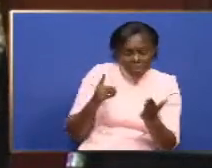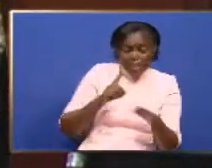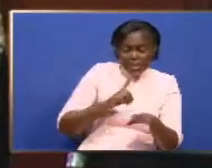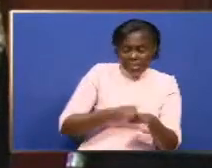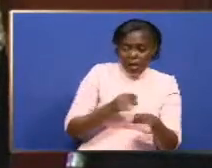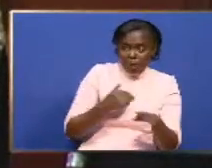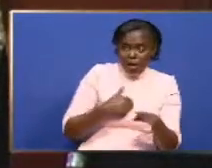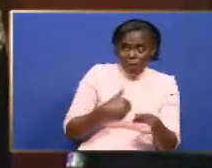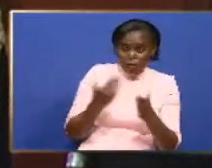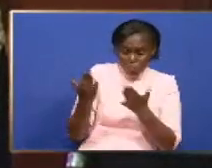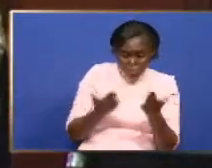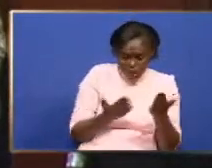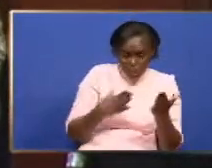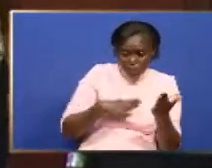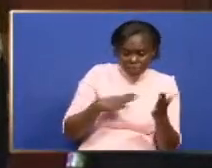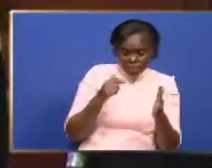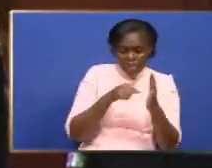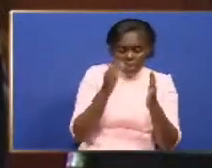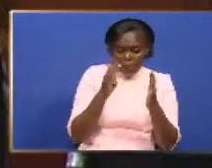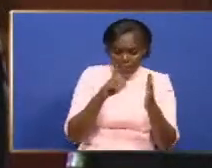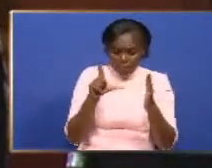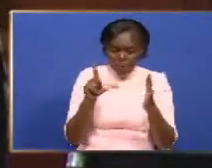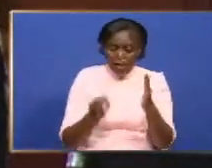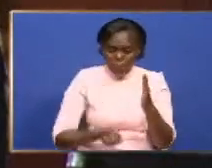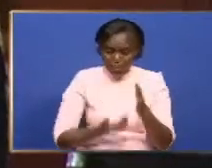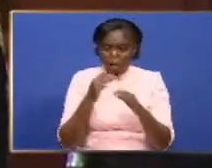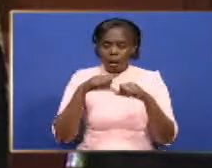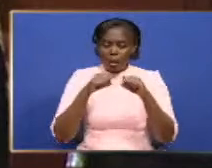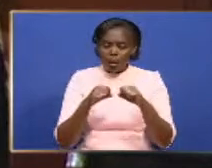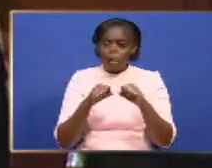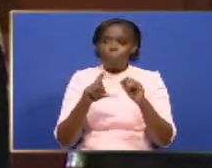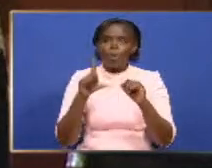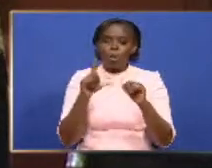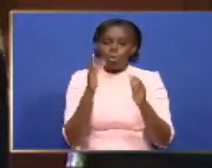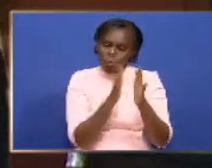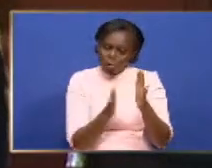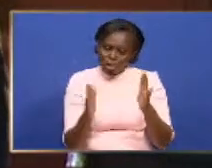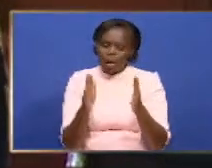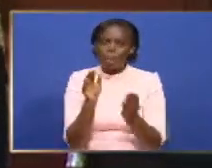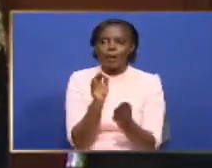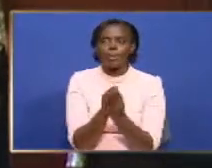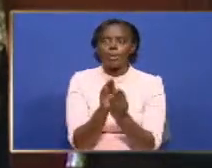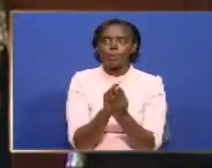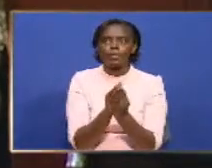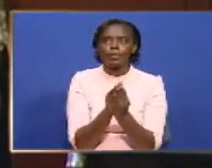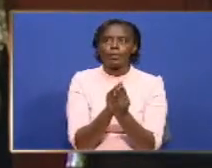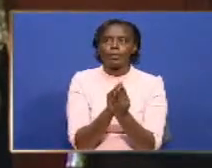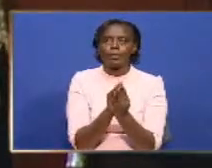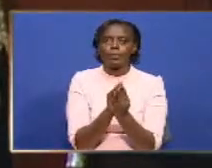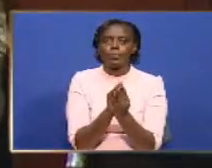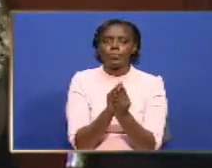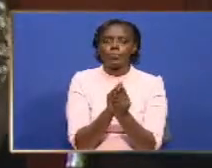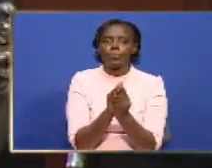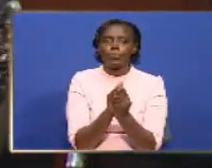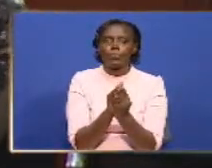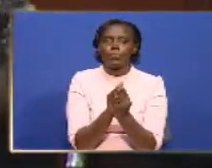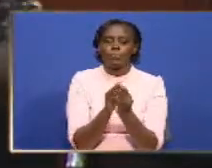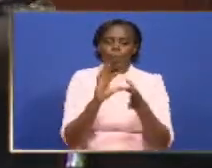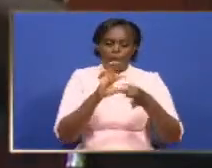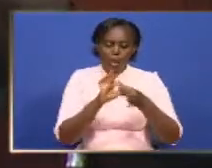a bill which will enable that the law and order is maintained, or there will be